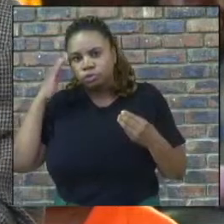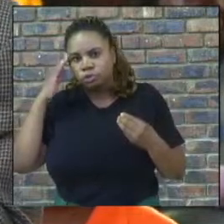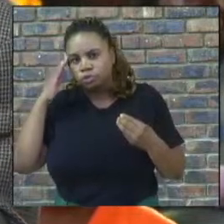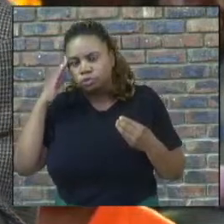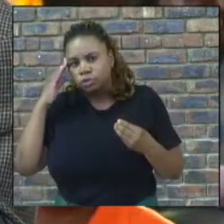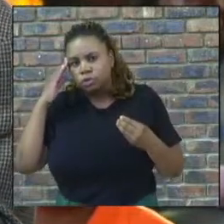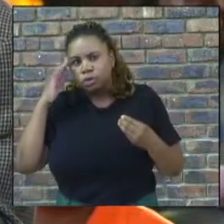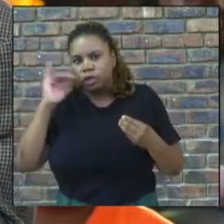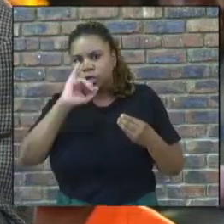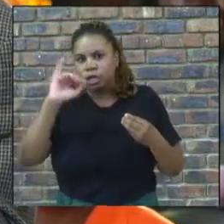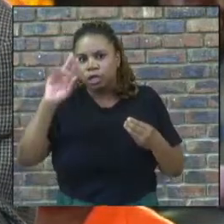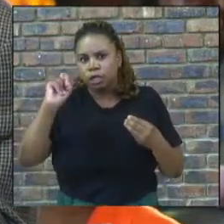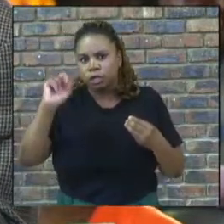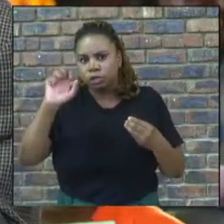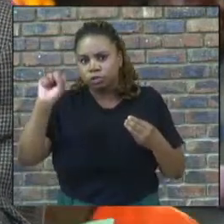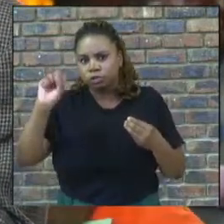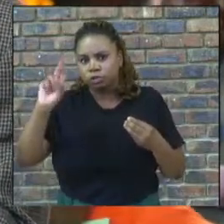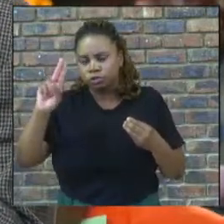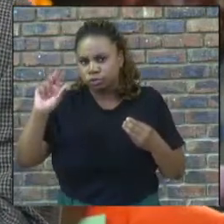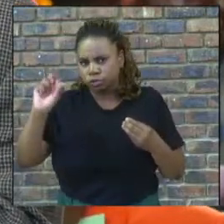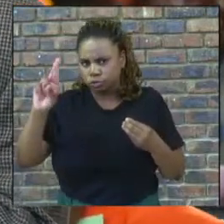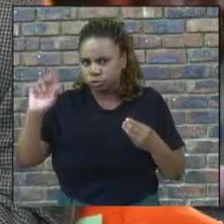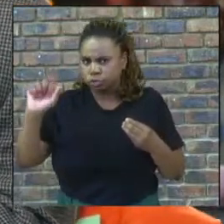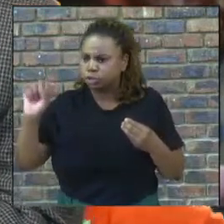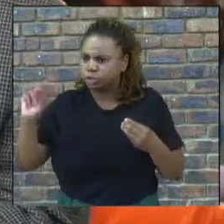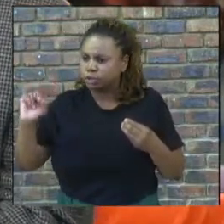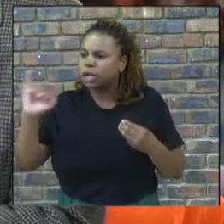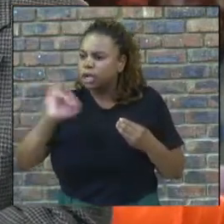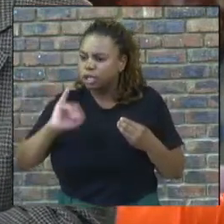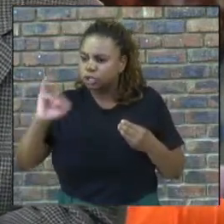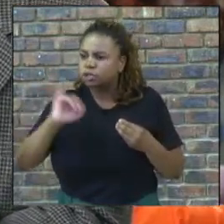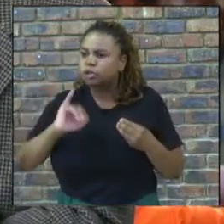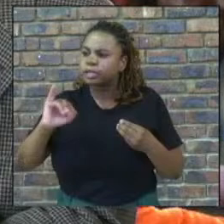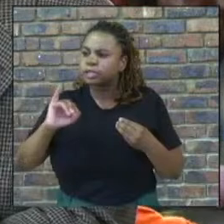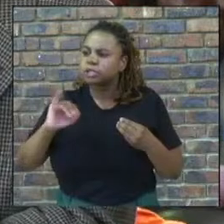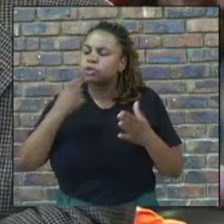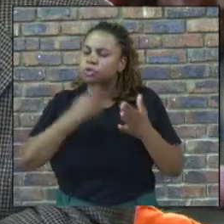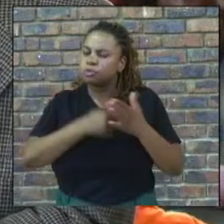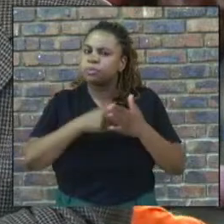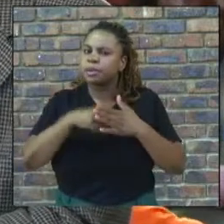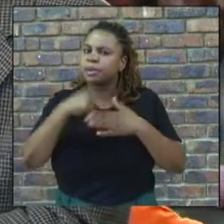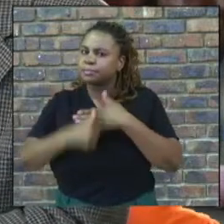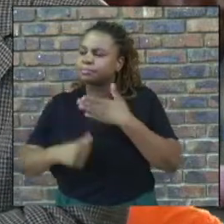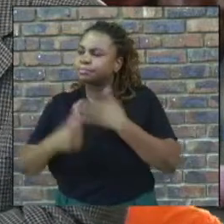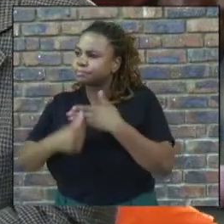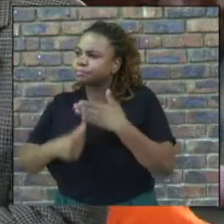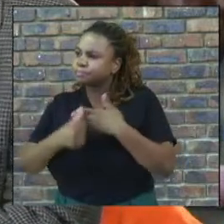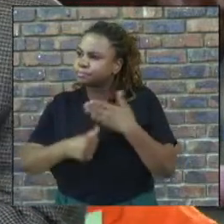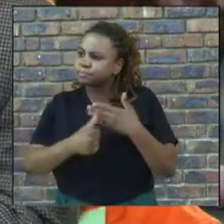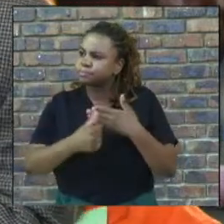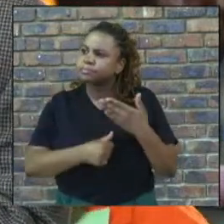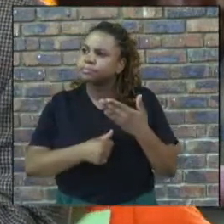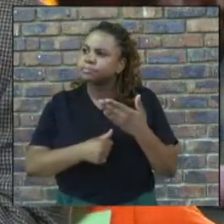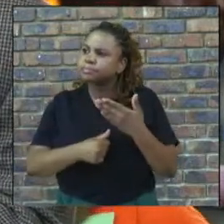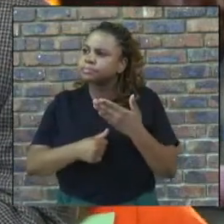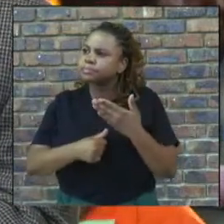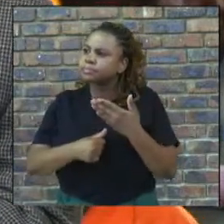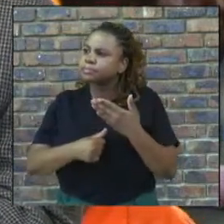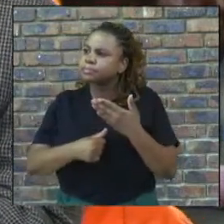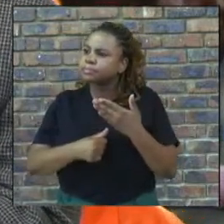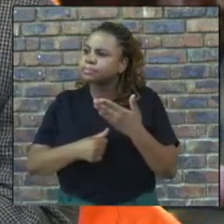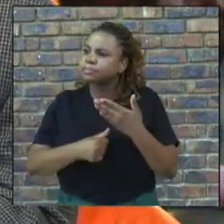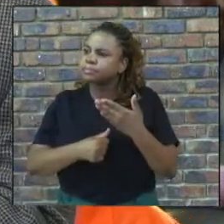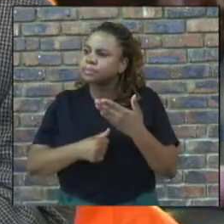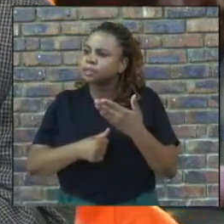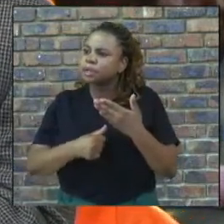wa patala every month. Mara ga o tlhagelwa ke kotsi, instead of re tshwantse re ba o thuse, tshwantse ba o batle access fee.